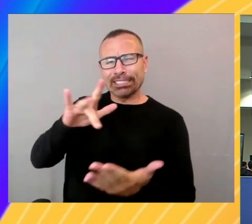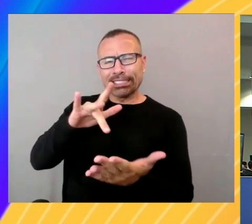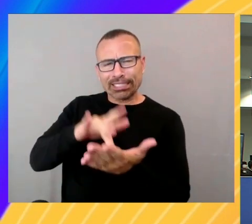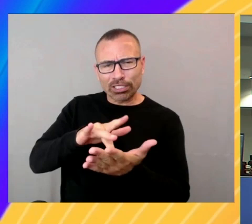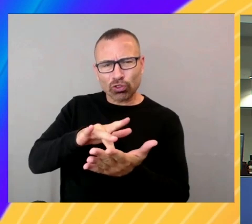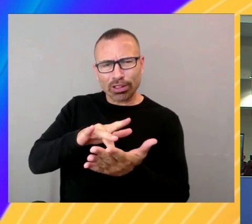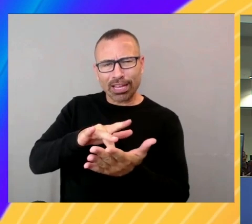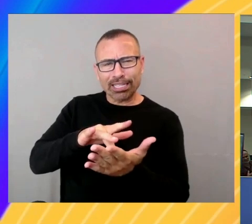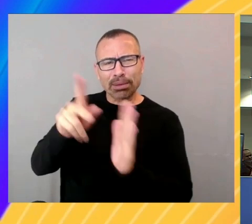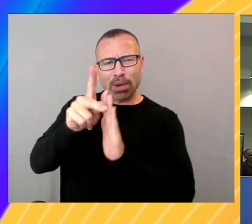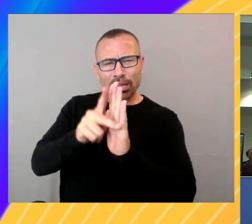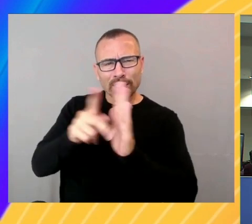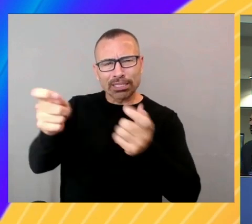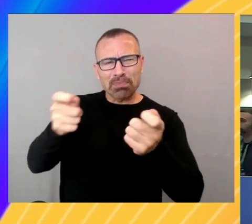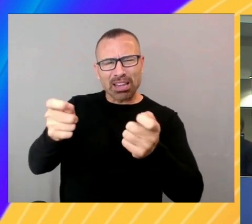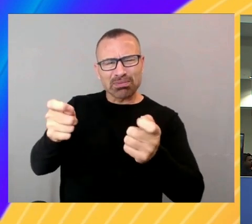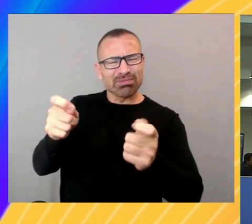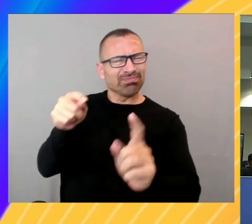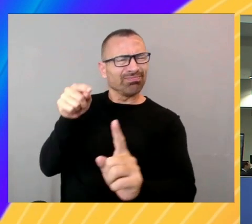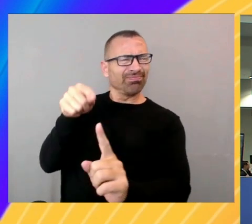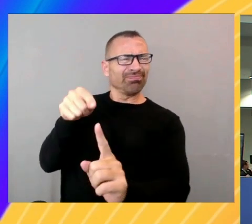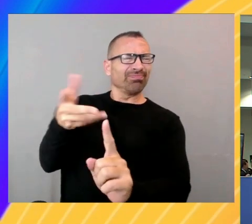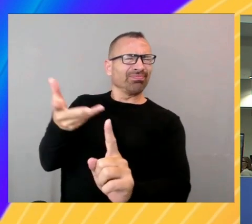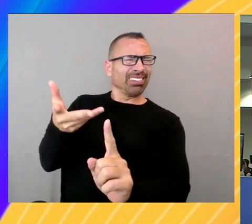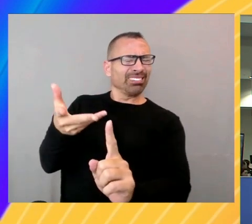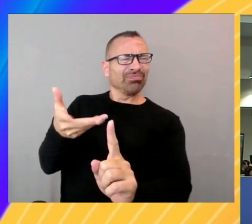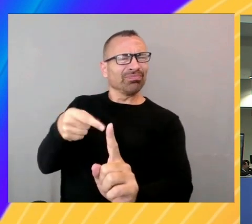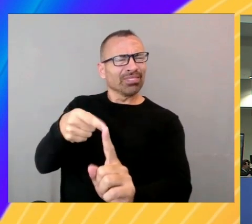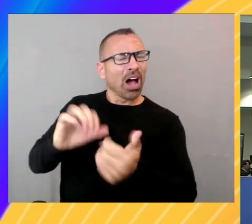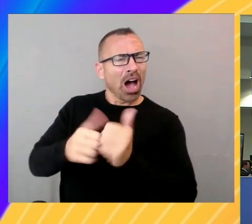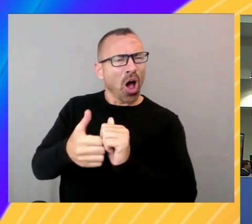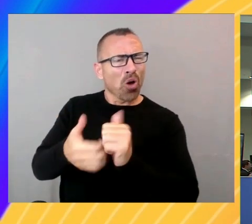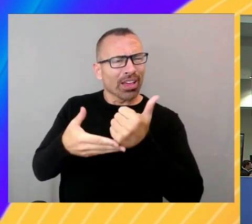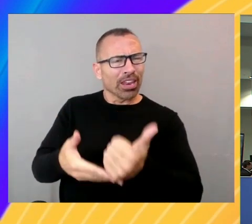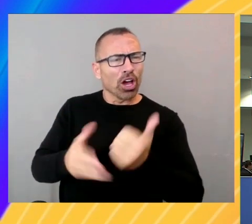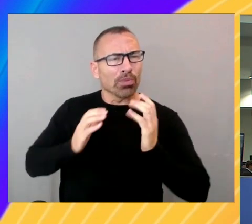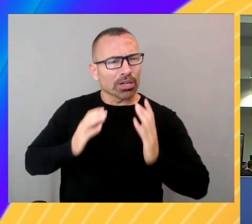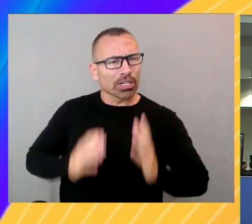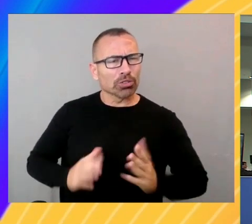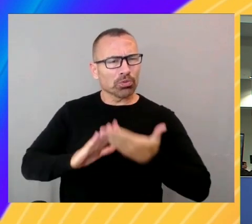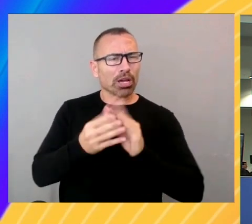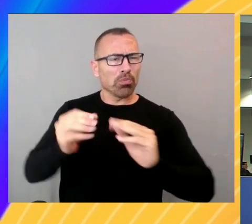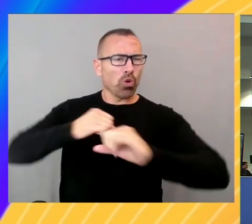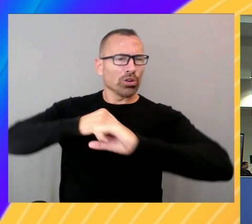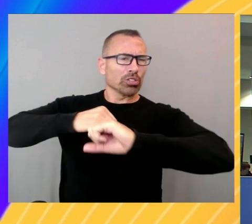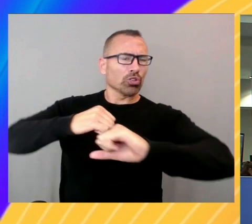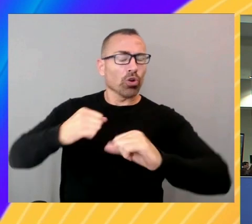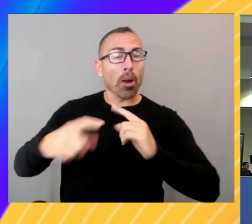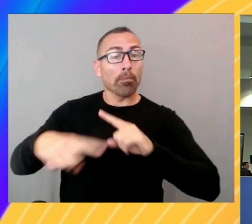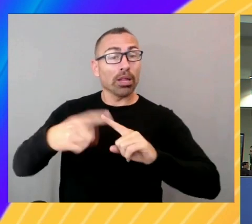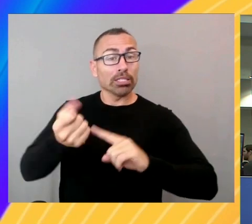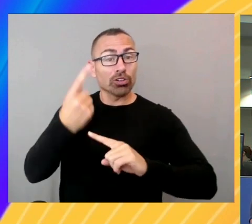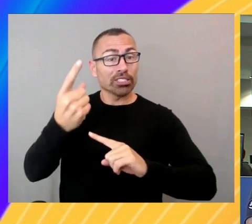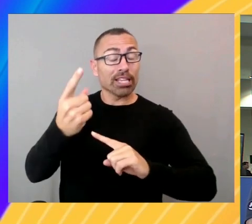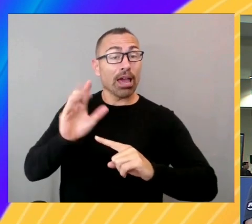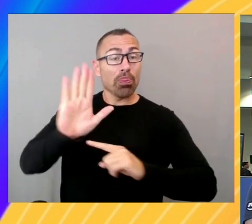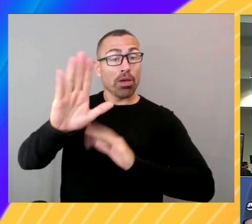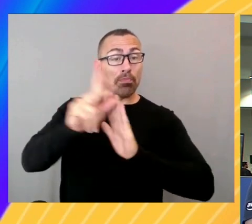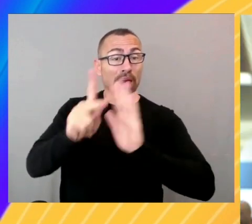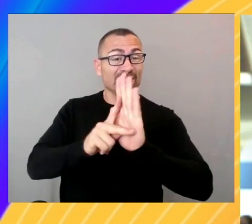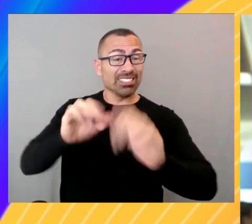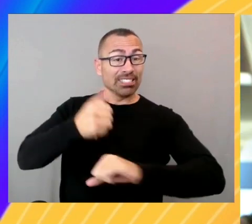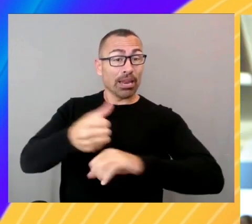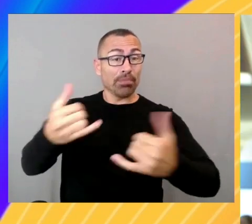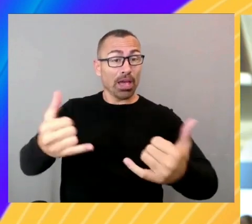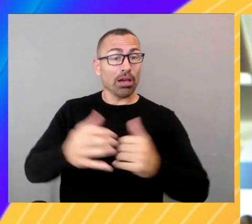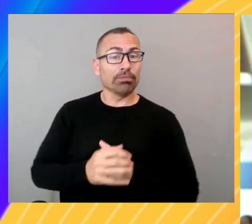secure and also understand what sort of policies are in place in their organization? So when we